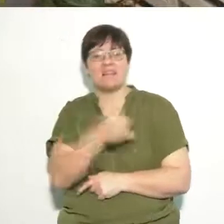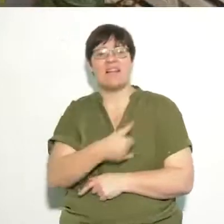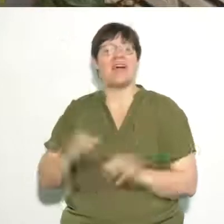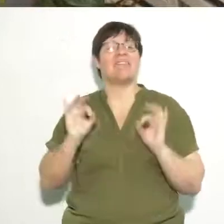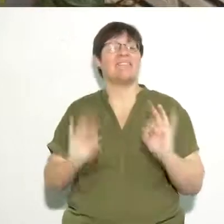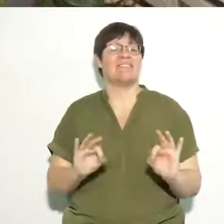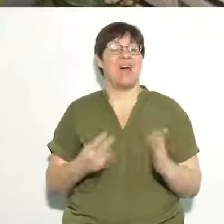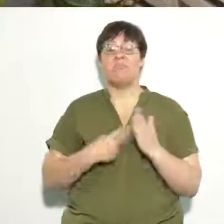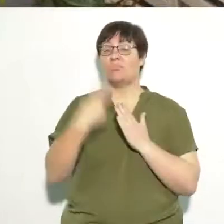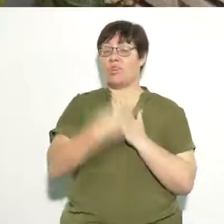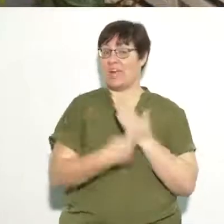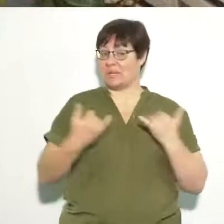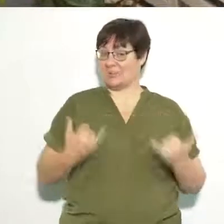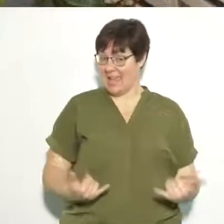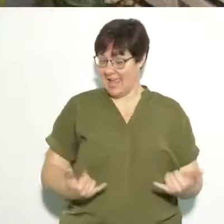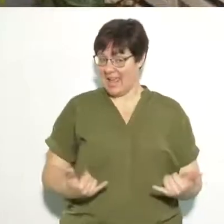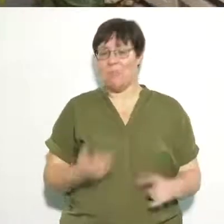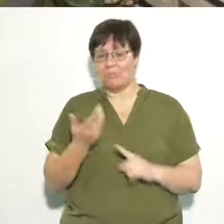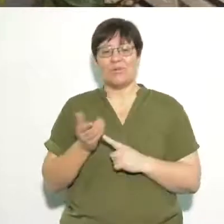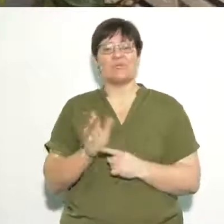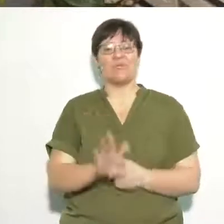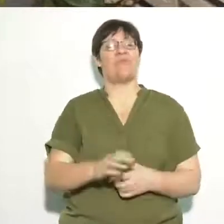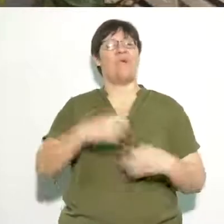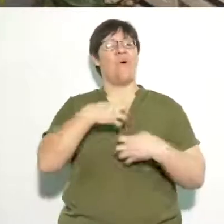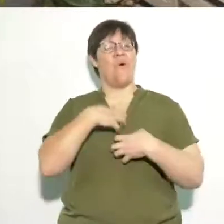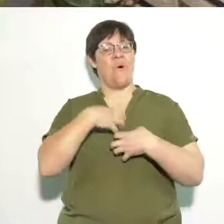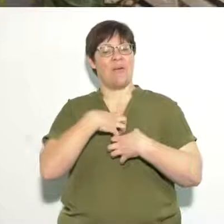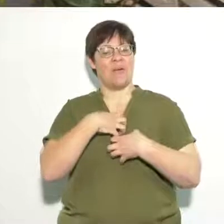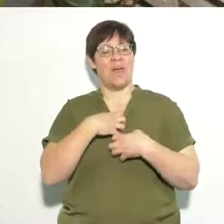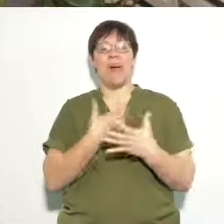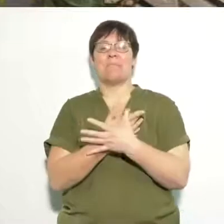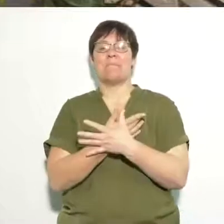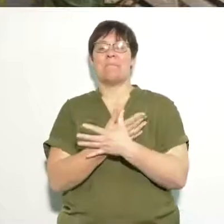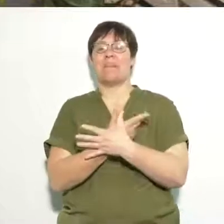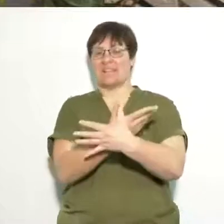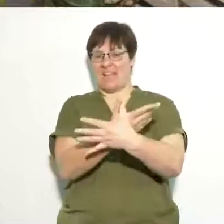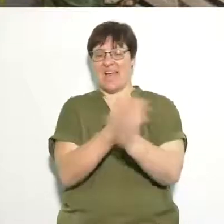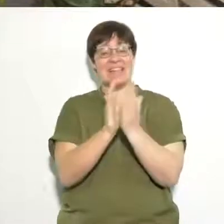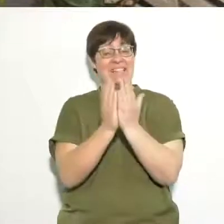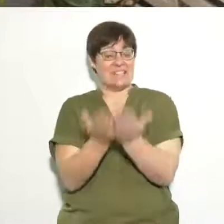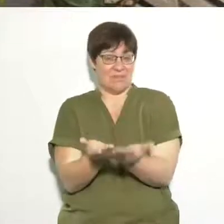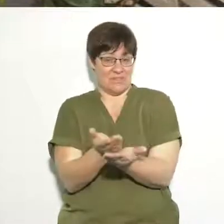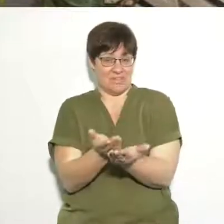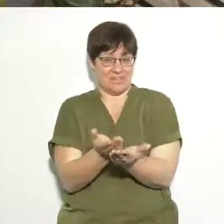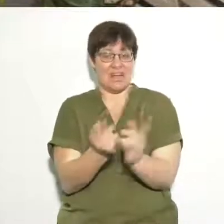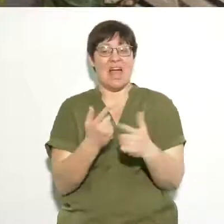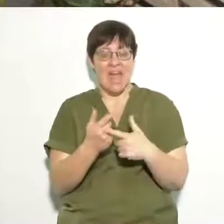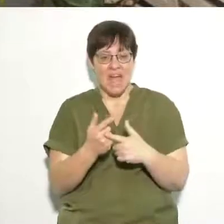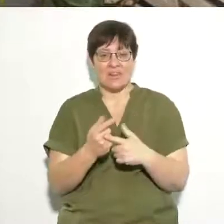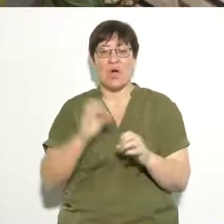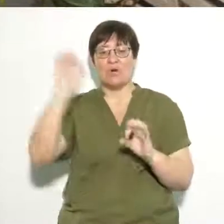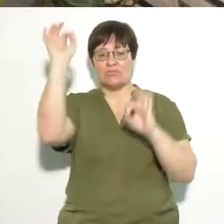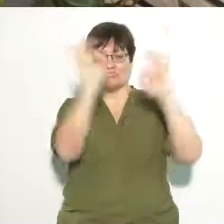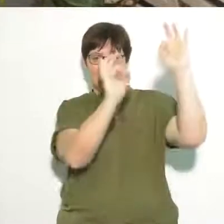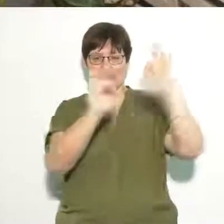today's project, I'm going to be showing you how to make your own symmetrical butterfly as well as your